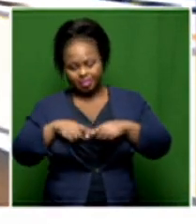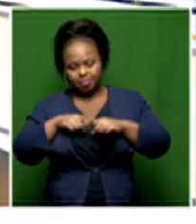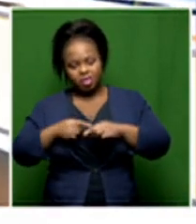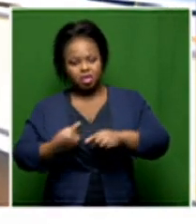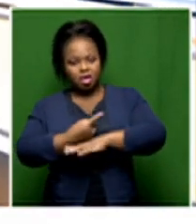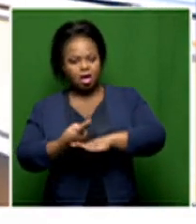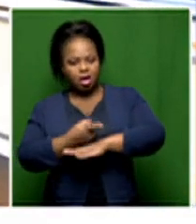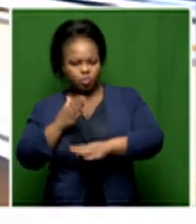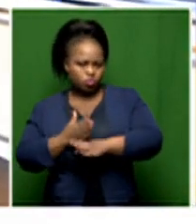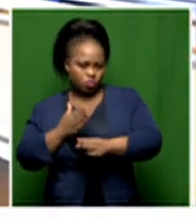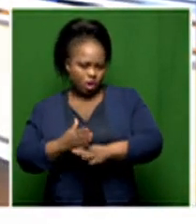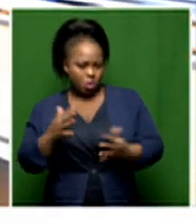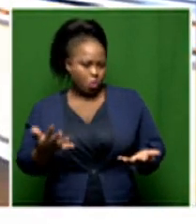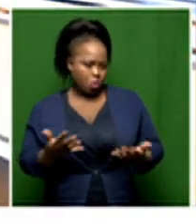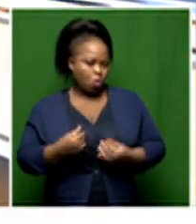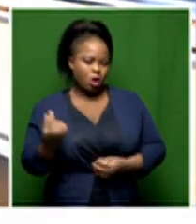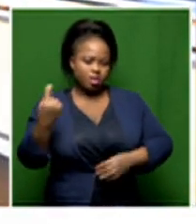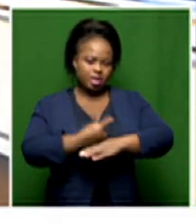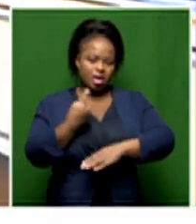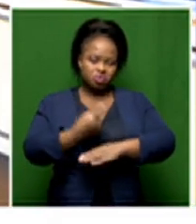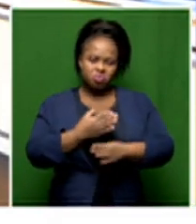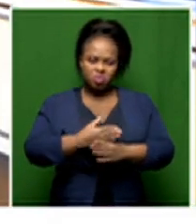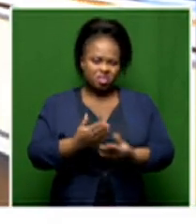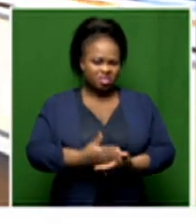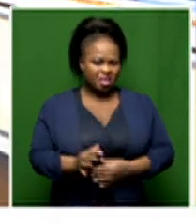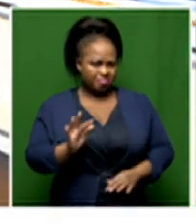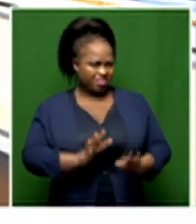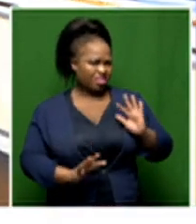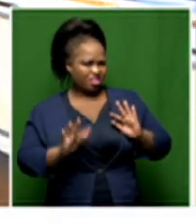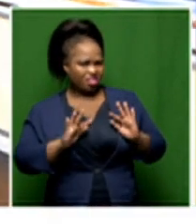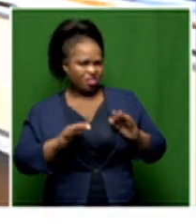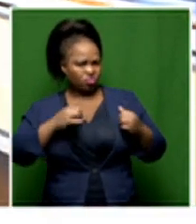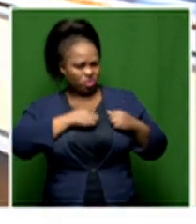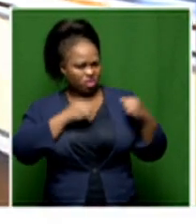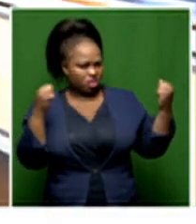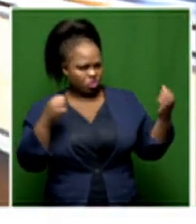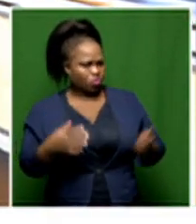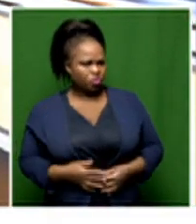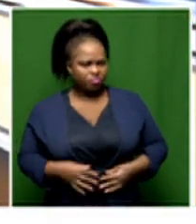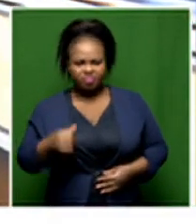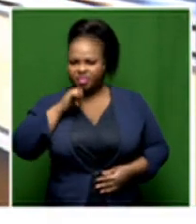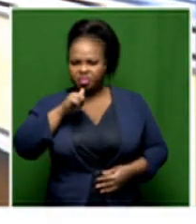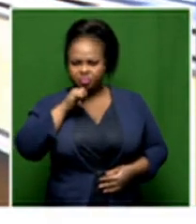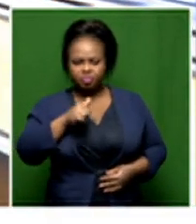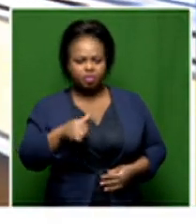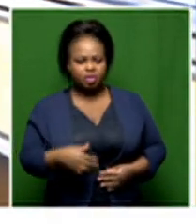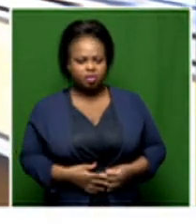hours you work or number of days that you work, people might be hesitant to actually disclose, even if they've tested